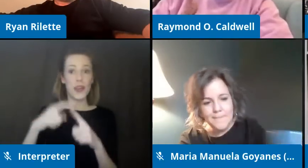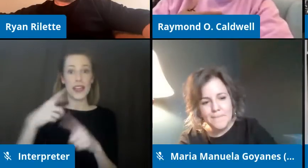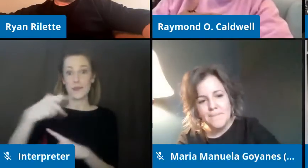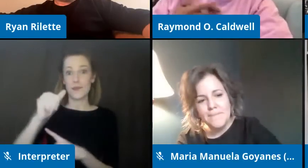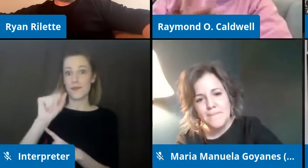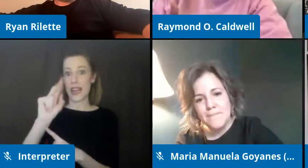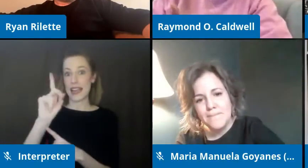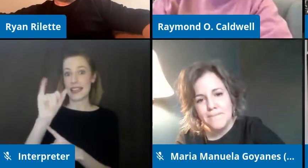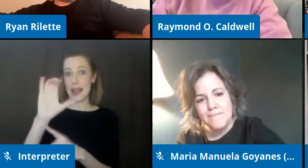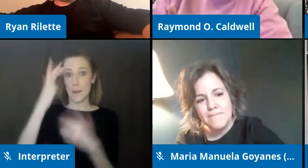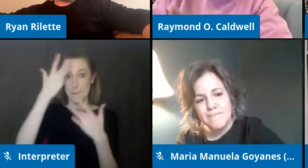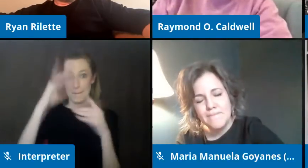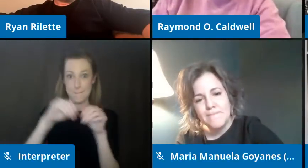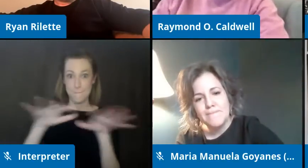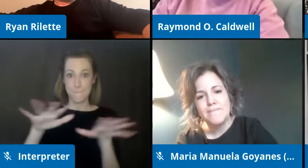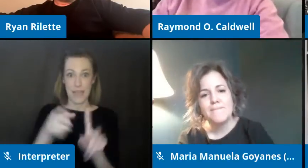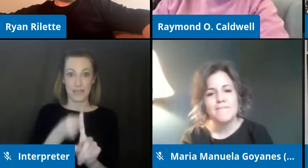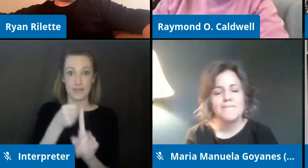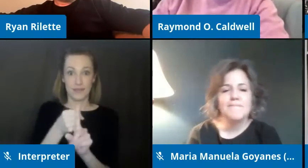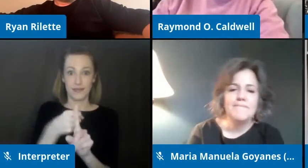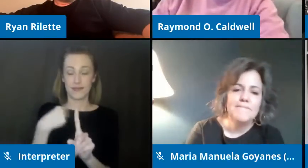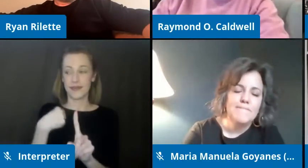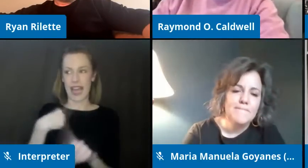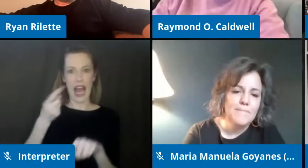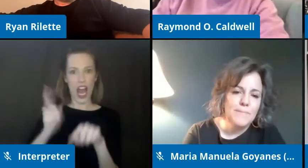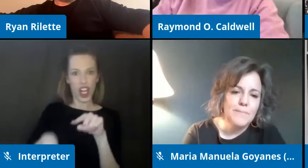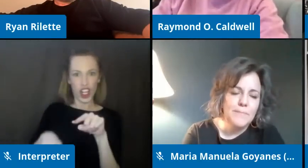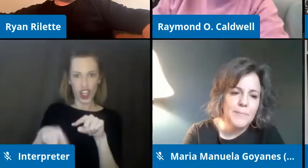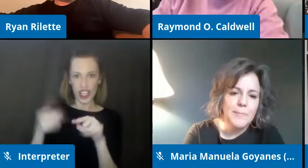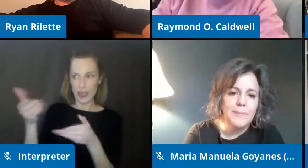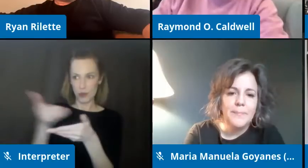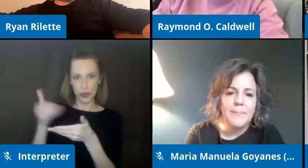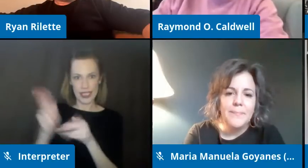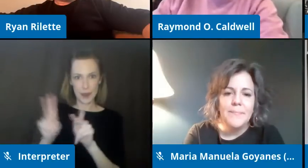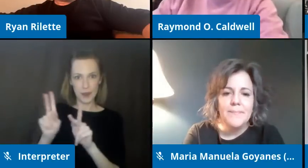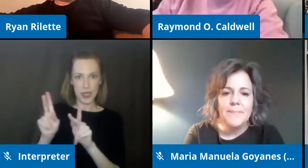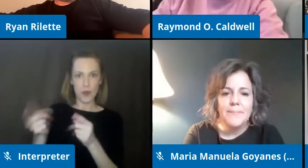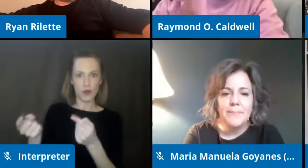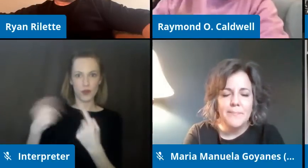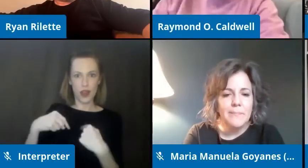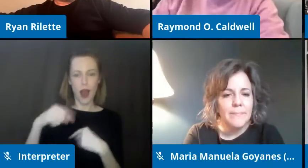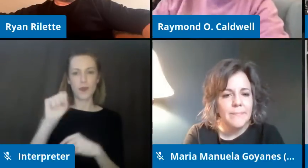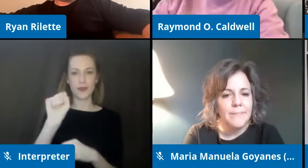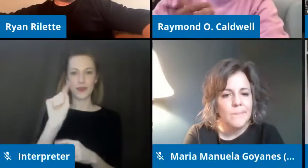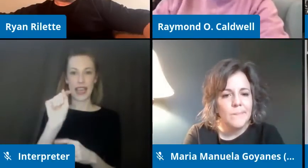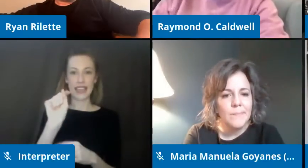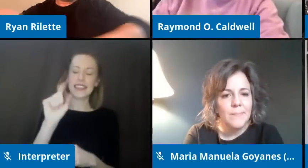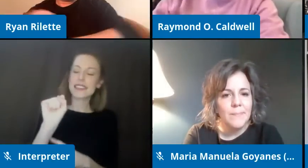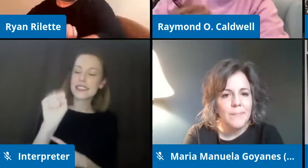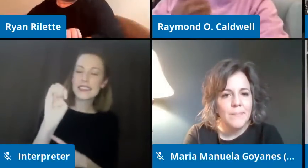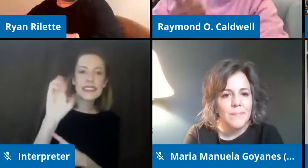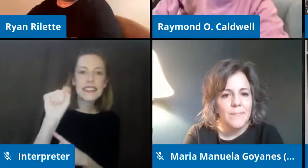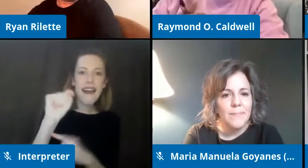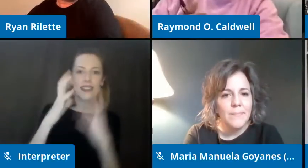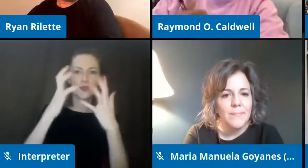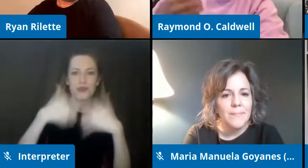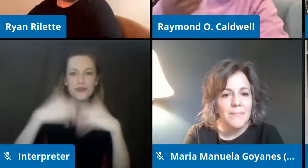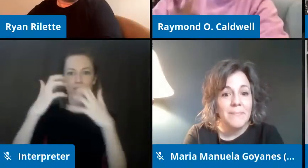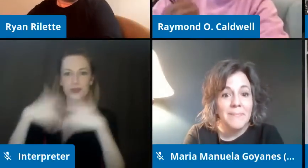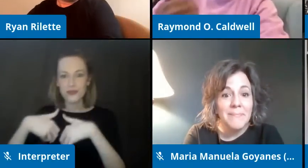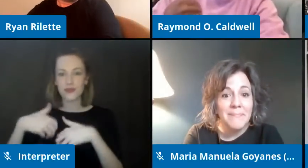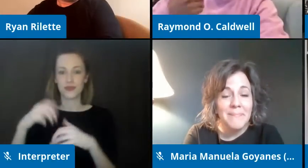as simple as striking a set. And so for the first week and a half of the pandemic, I actually was in the theater by